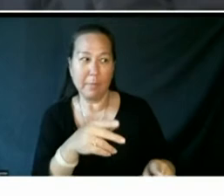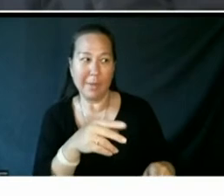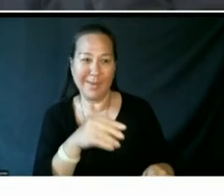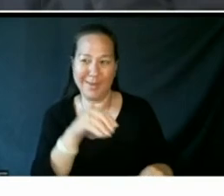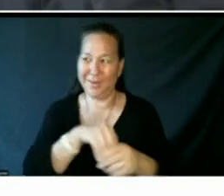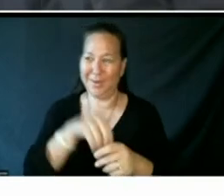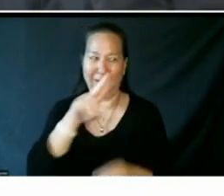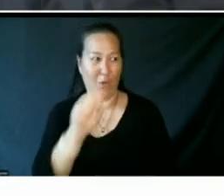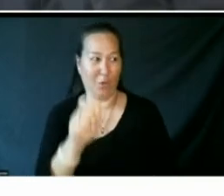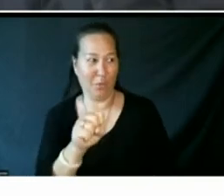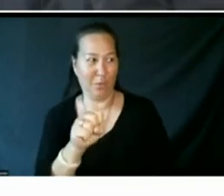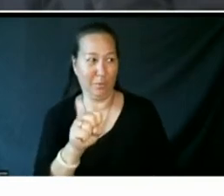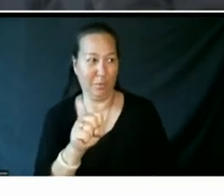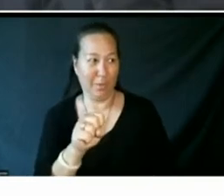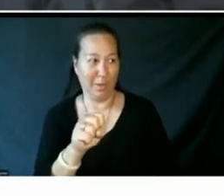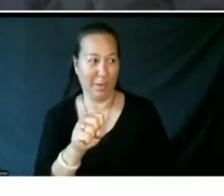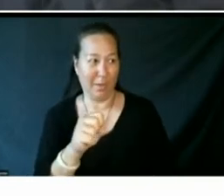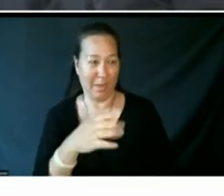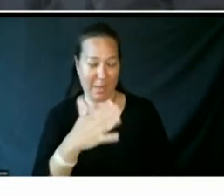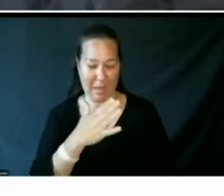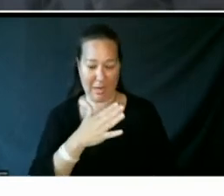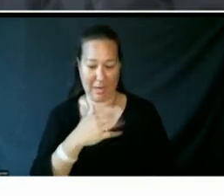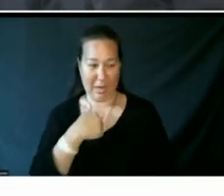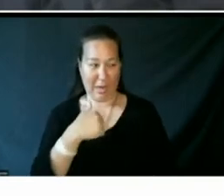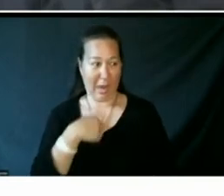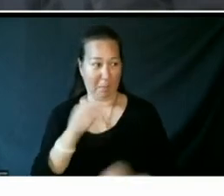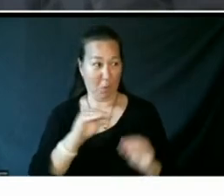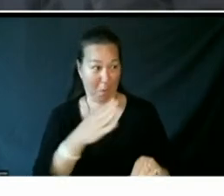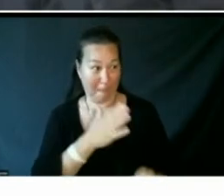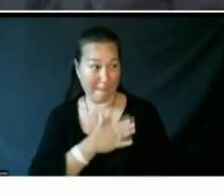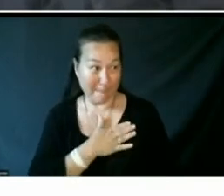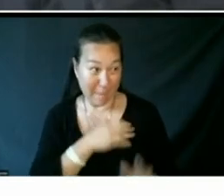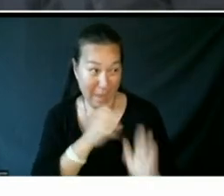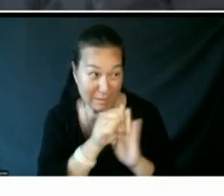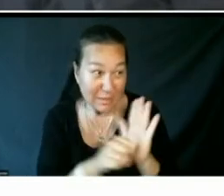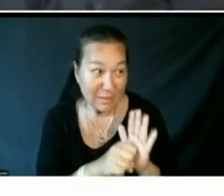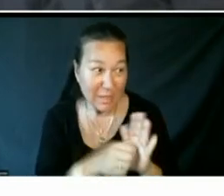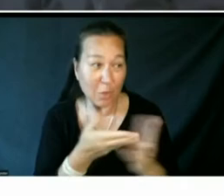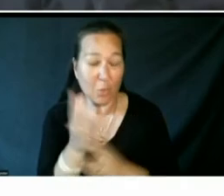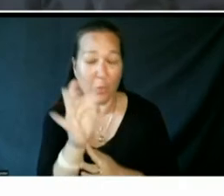And I'm going to put my state through that without